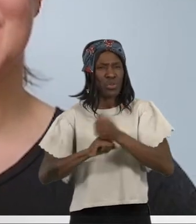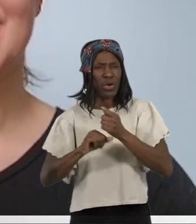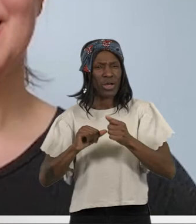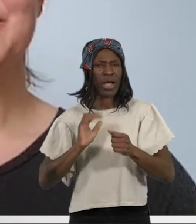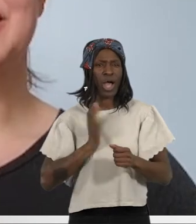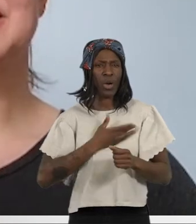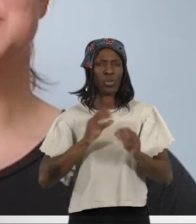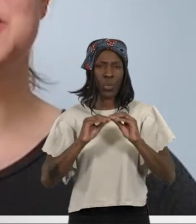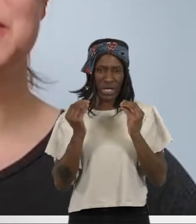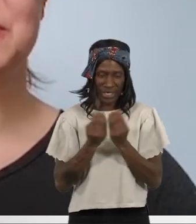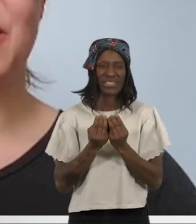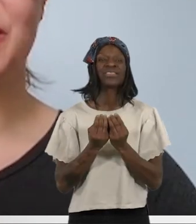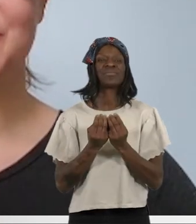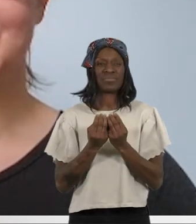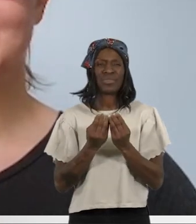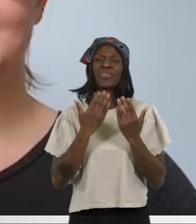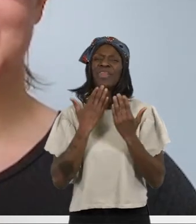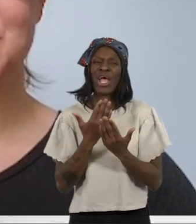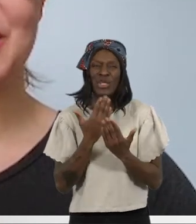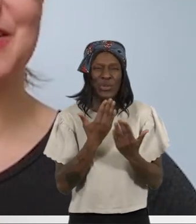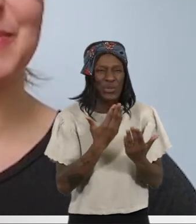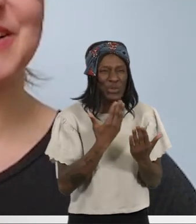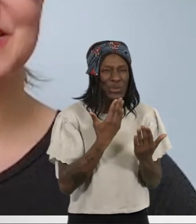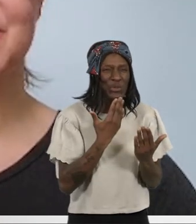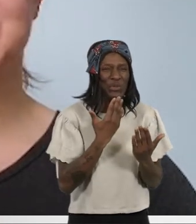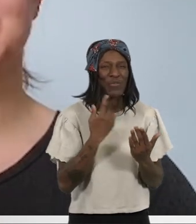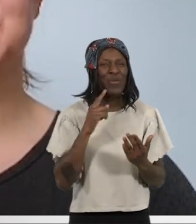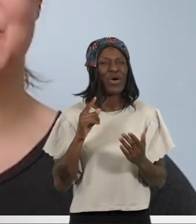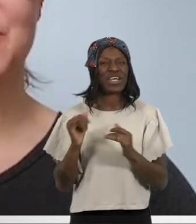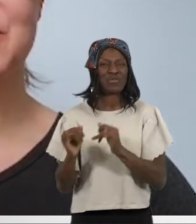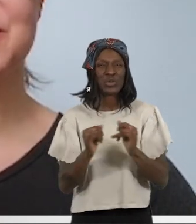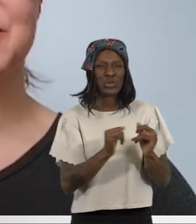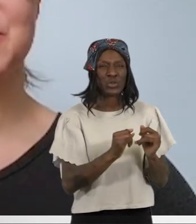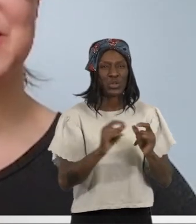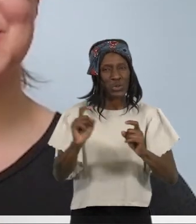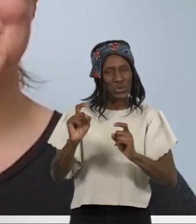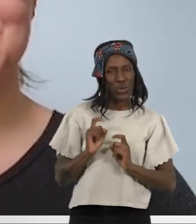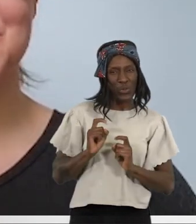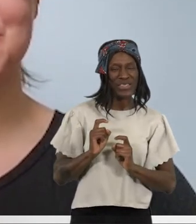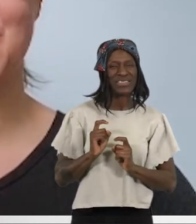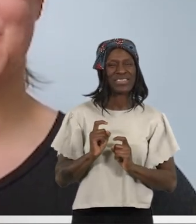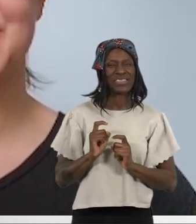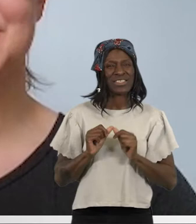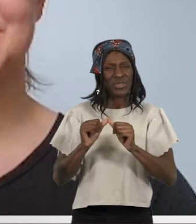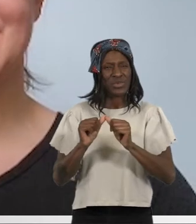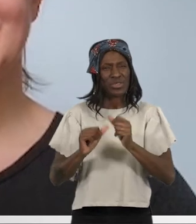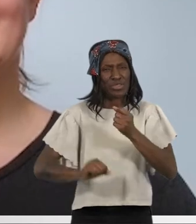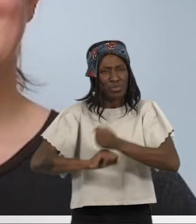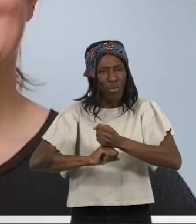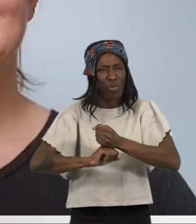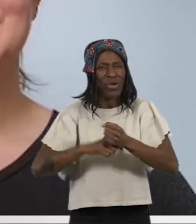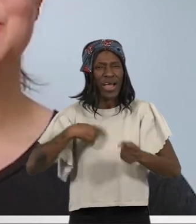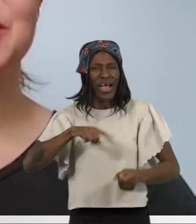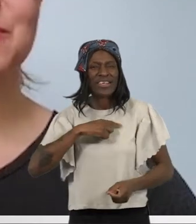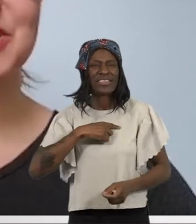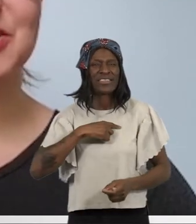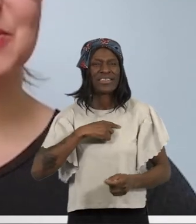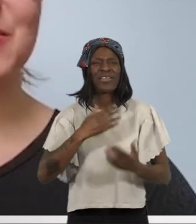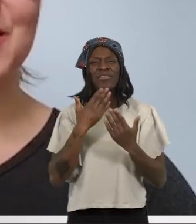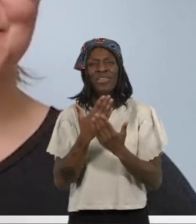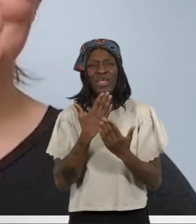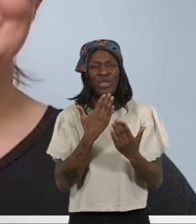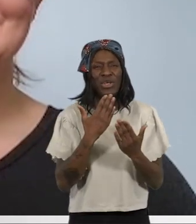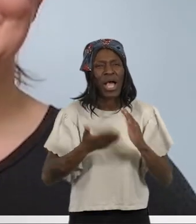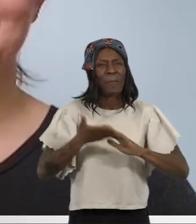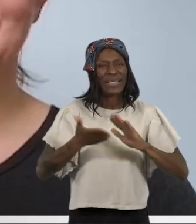organization. Thank you to all of you who have been individual donors who continue to support us. And thank you so much